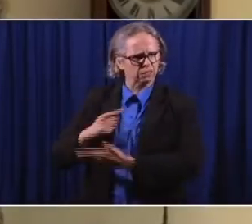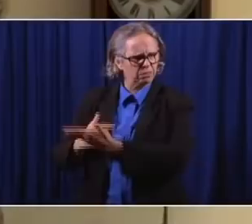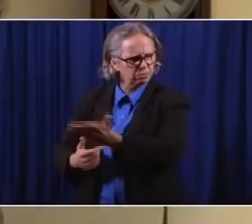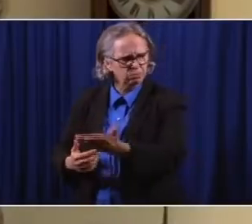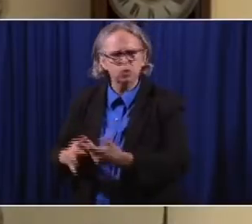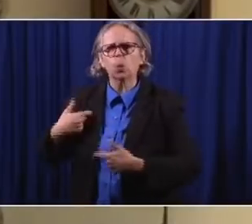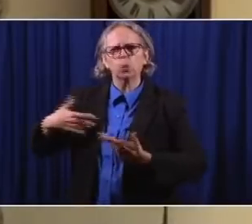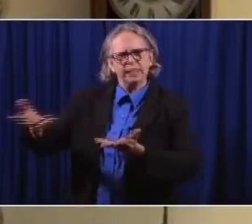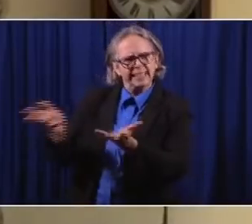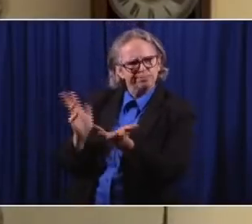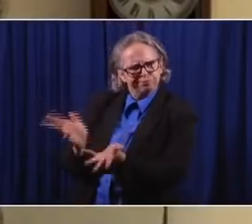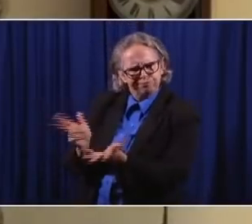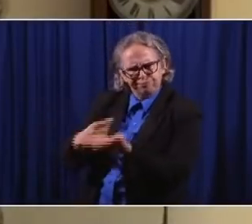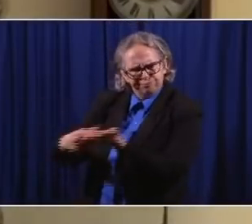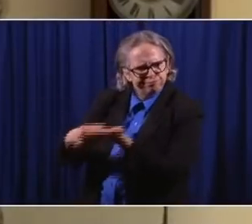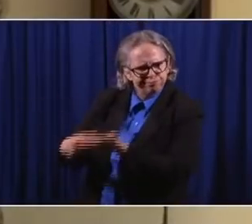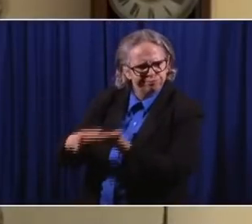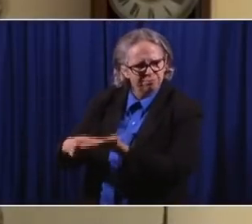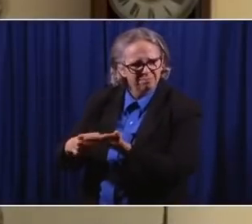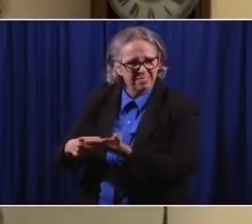this bill cannot become law.